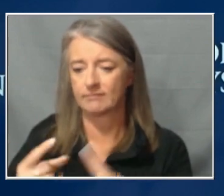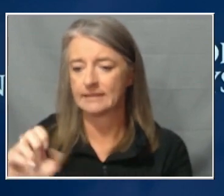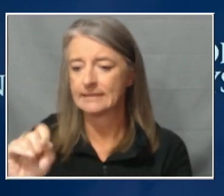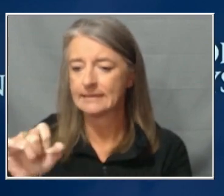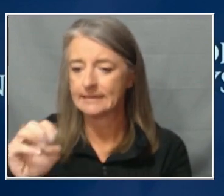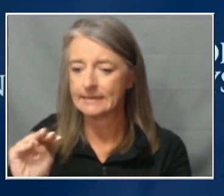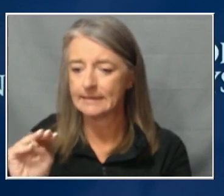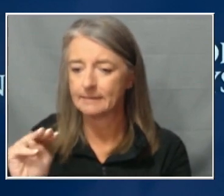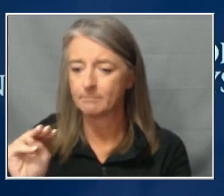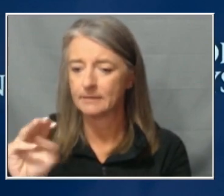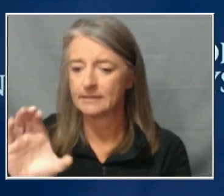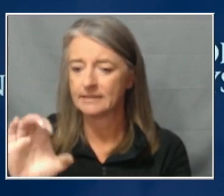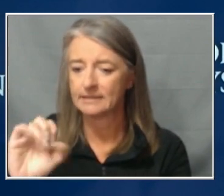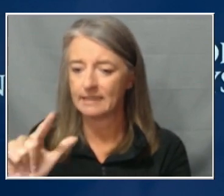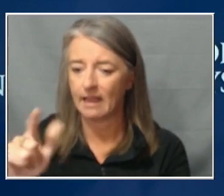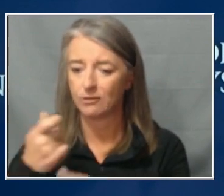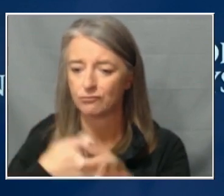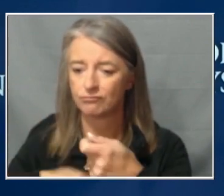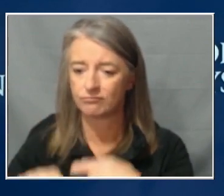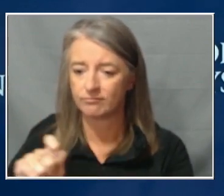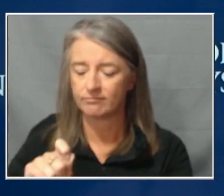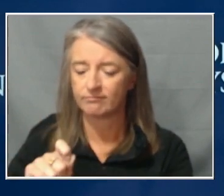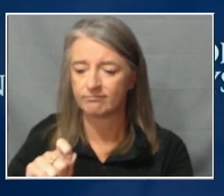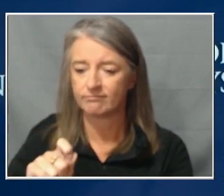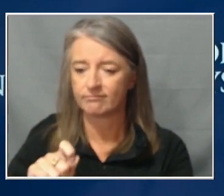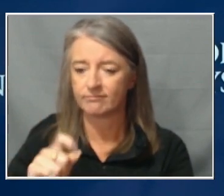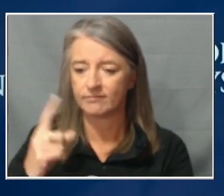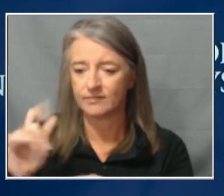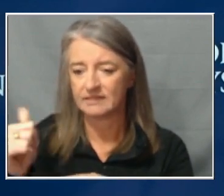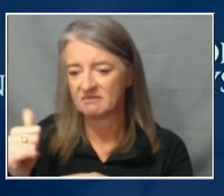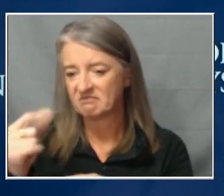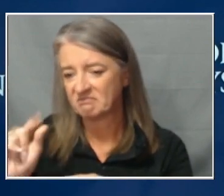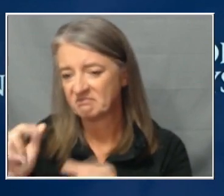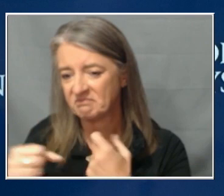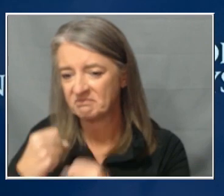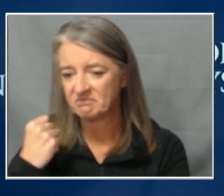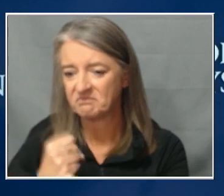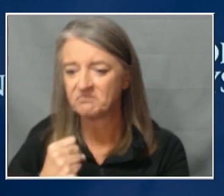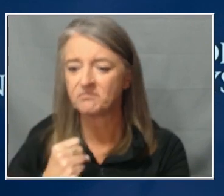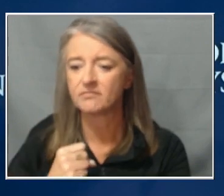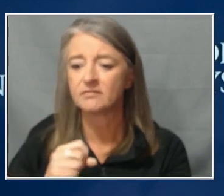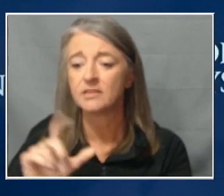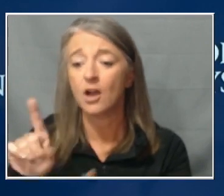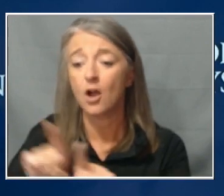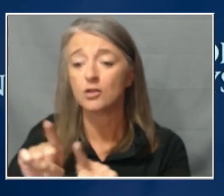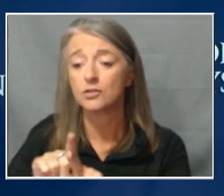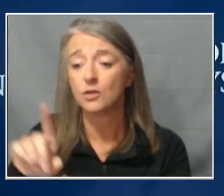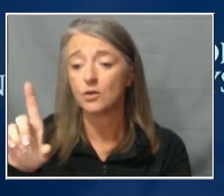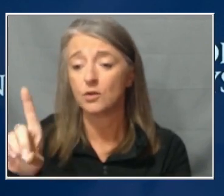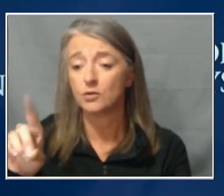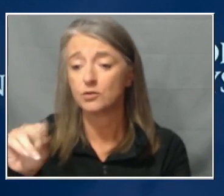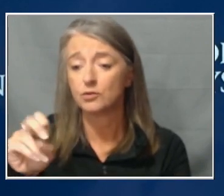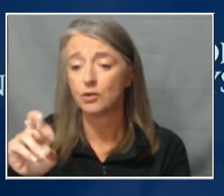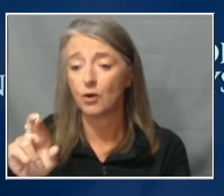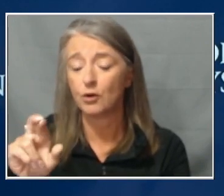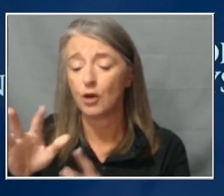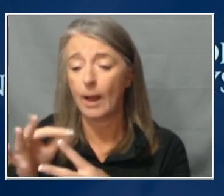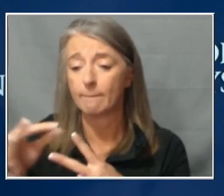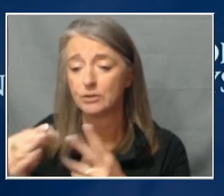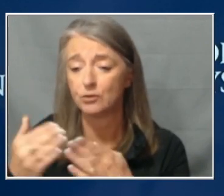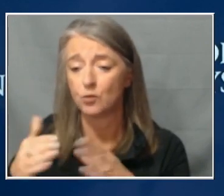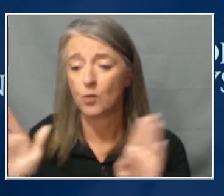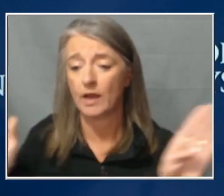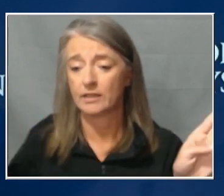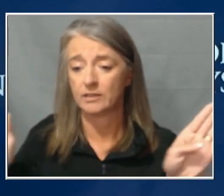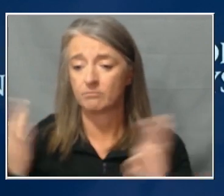transplant or allogeneic transplant over the last decades. Even the donor options are now wider. Like before, we